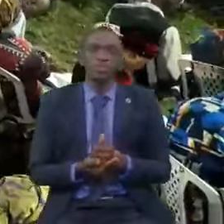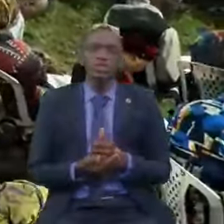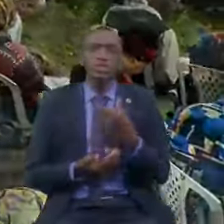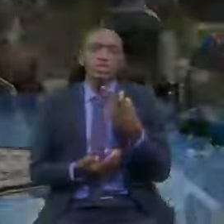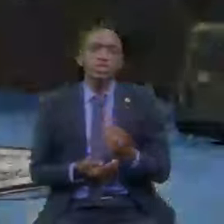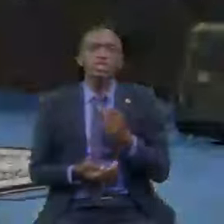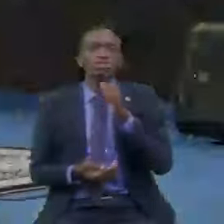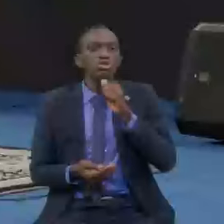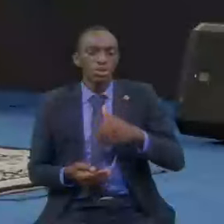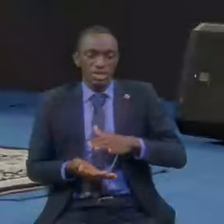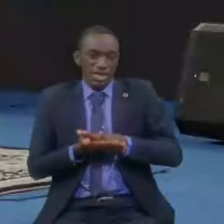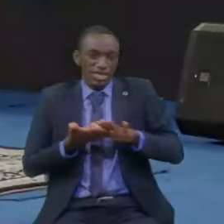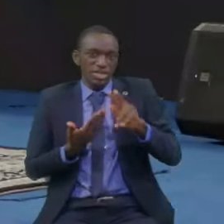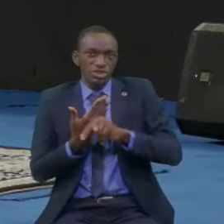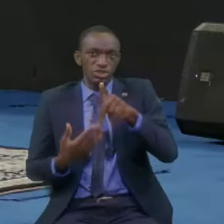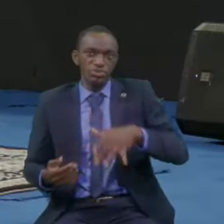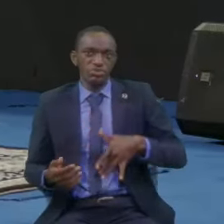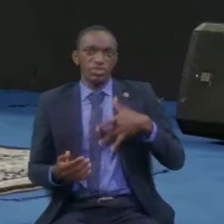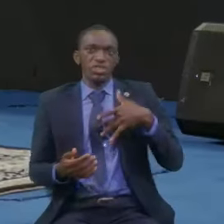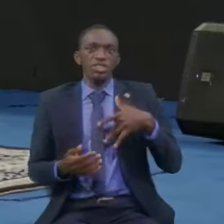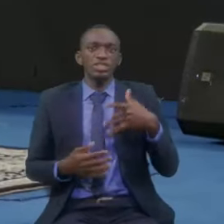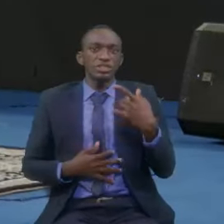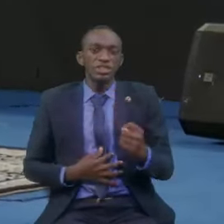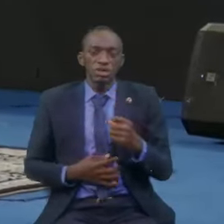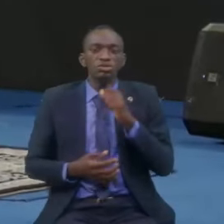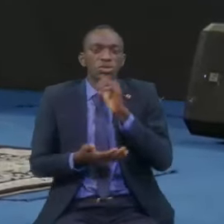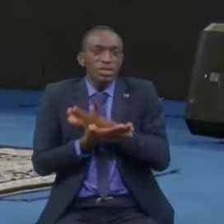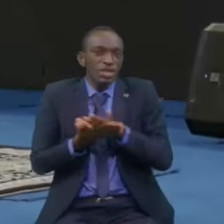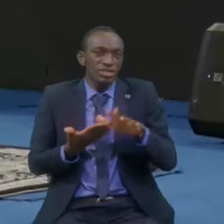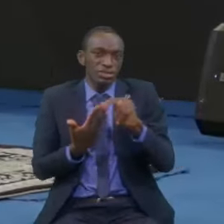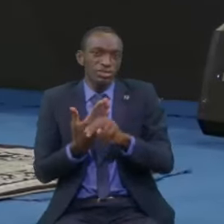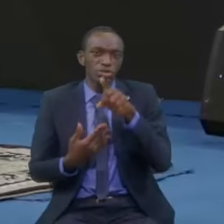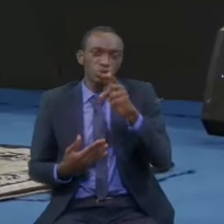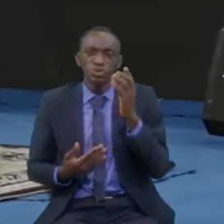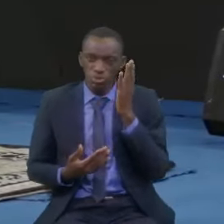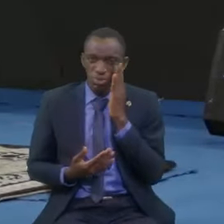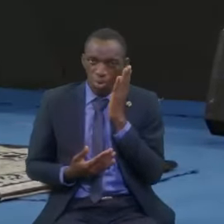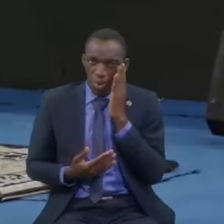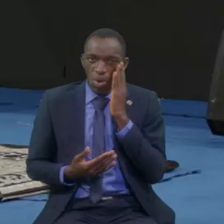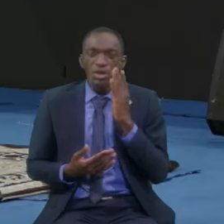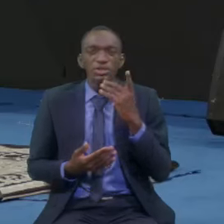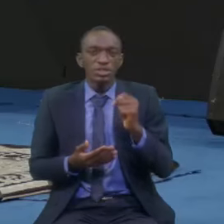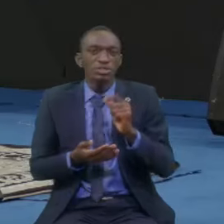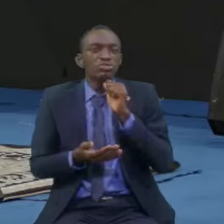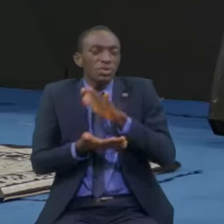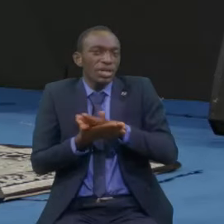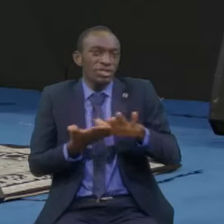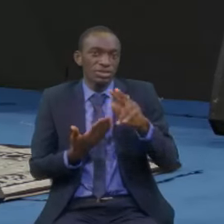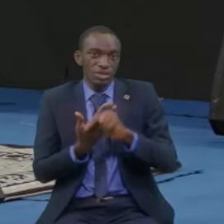the uncleanness you sense, the uncleanness that your conscience say,